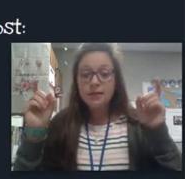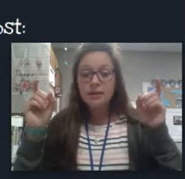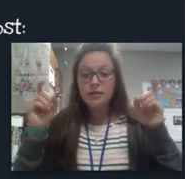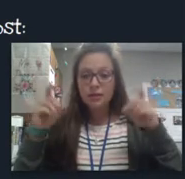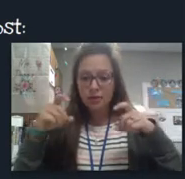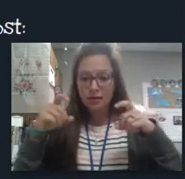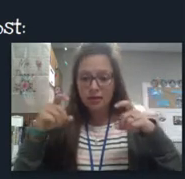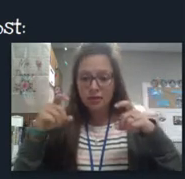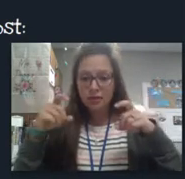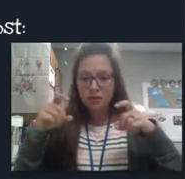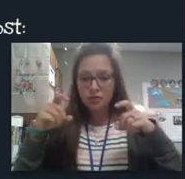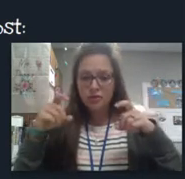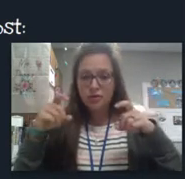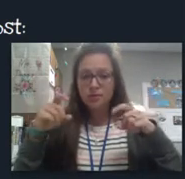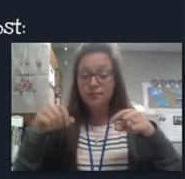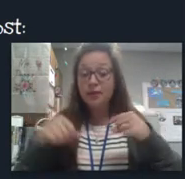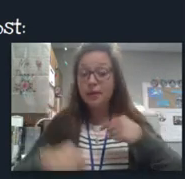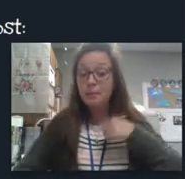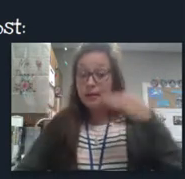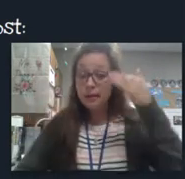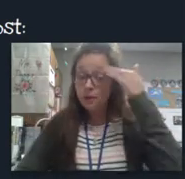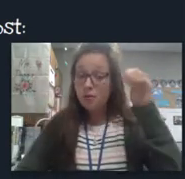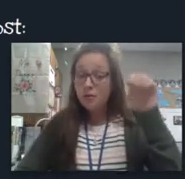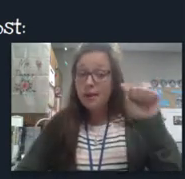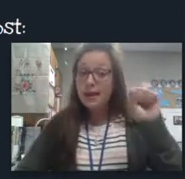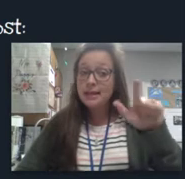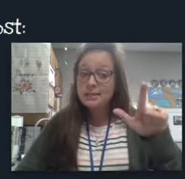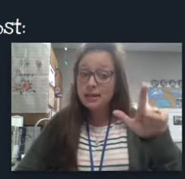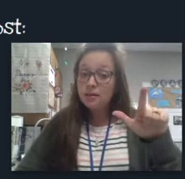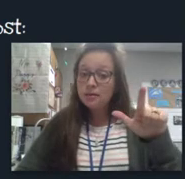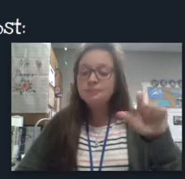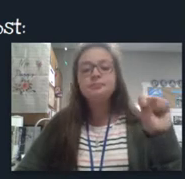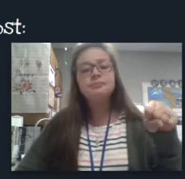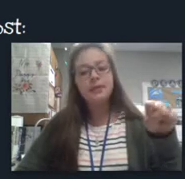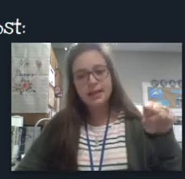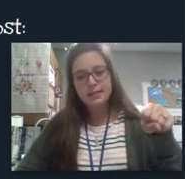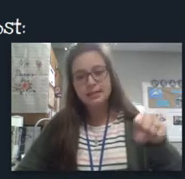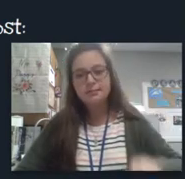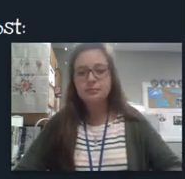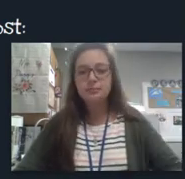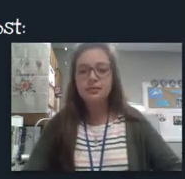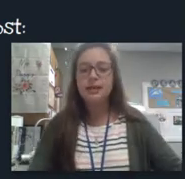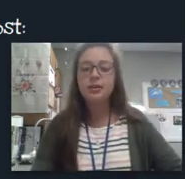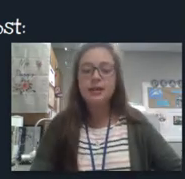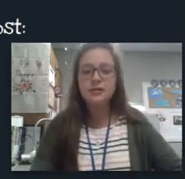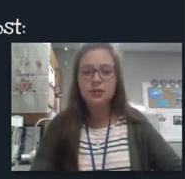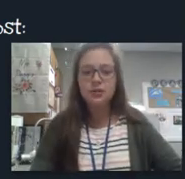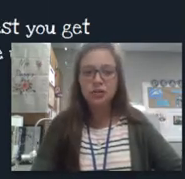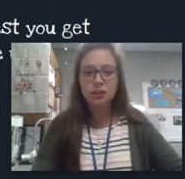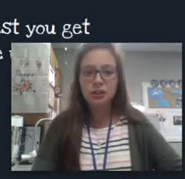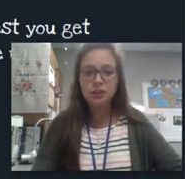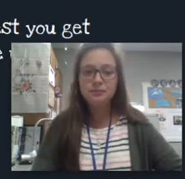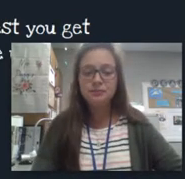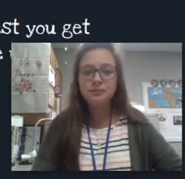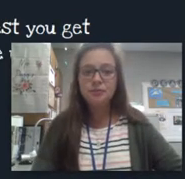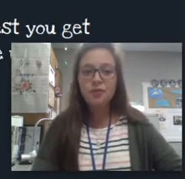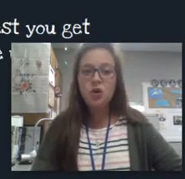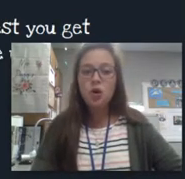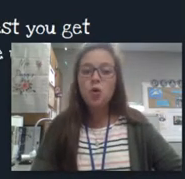and then they go down to neutral. So, me no ASL, yes. Okay, you're answering your own